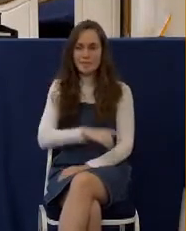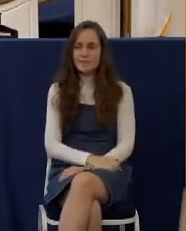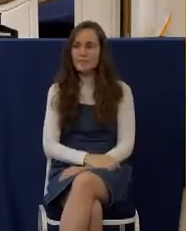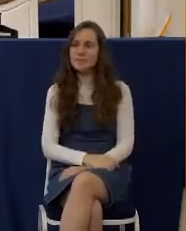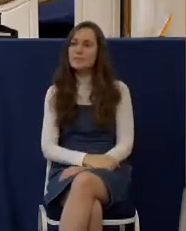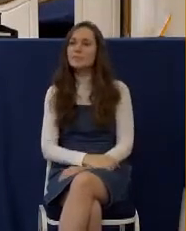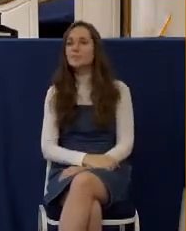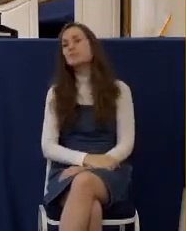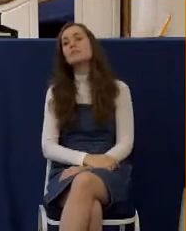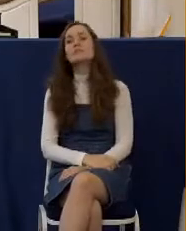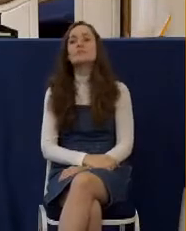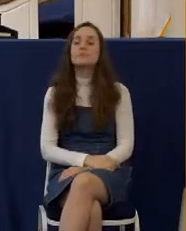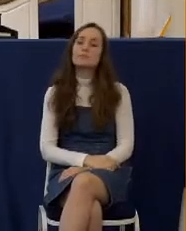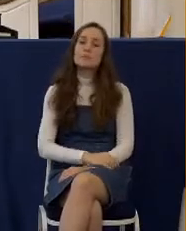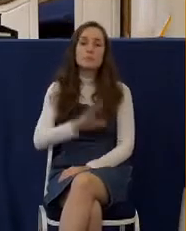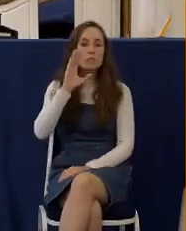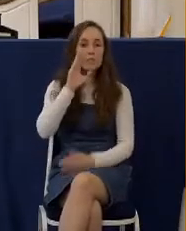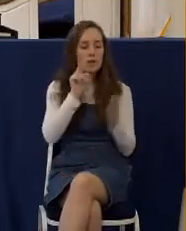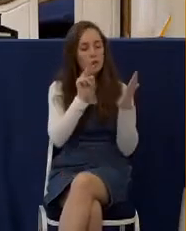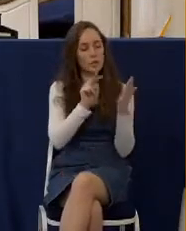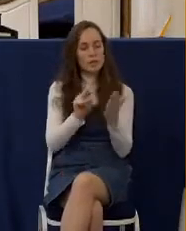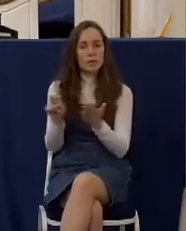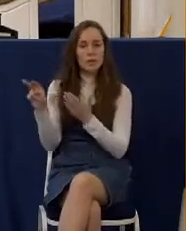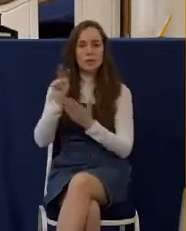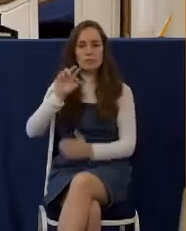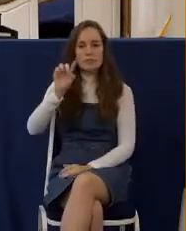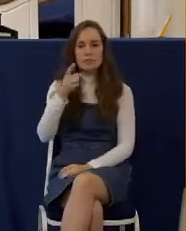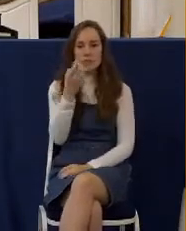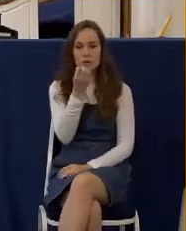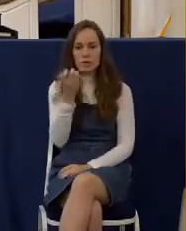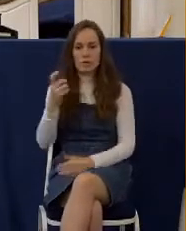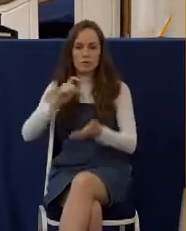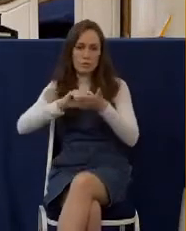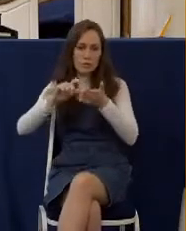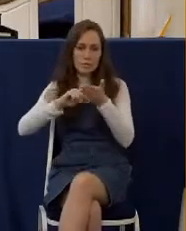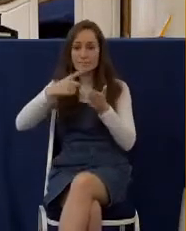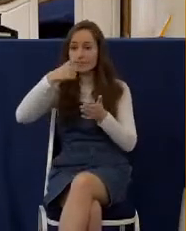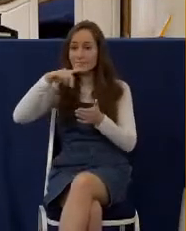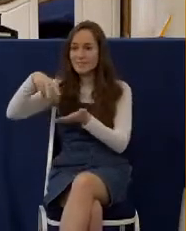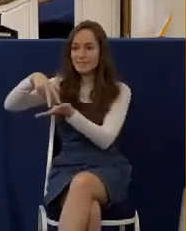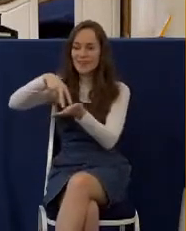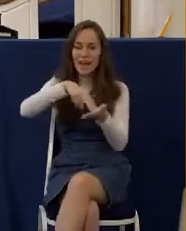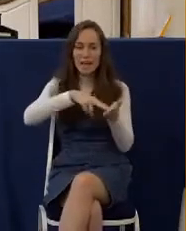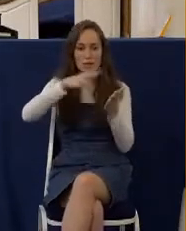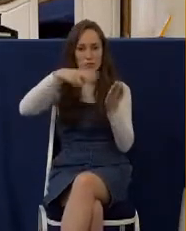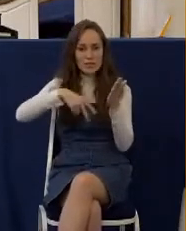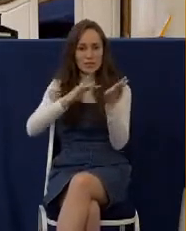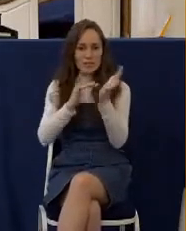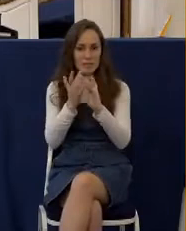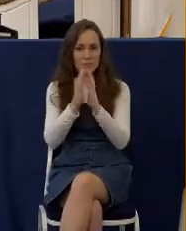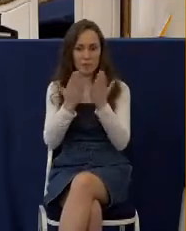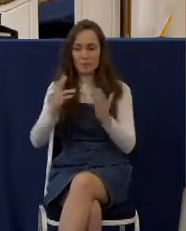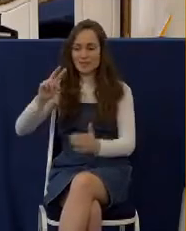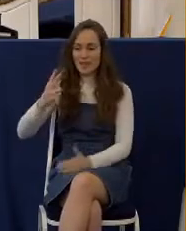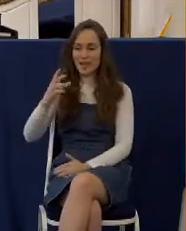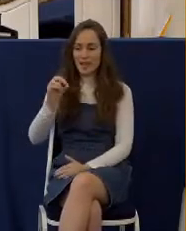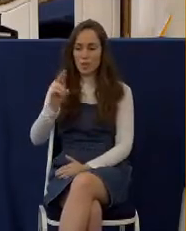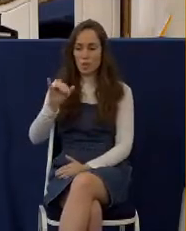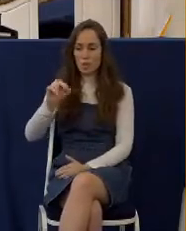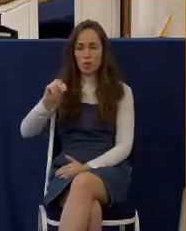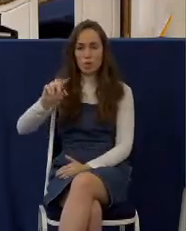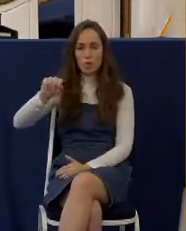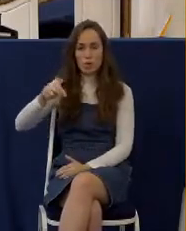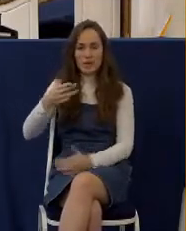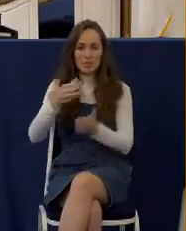chapter 8, and we're going to look at the first few verses there. Would you stand for the reading of God's Word? 2 Corinthians chapter 8, and we'll